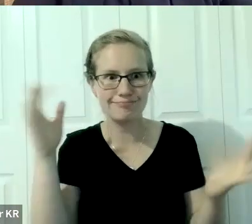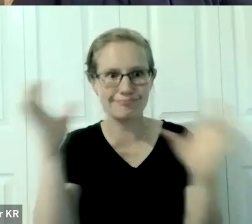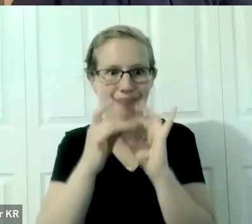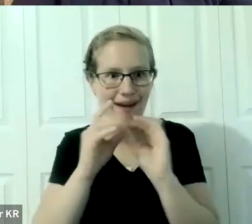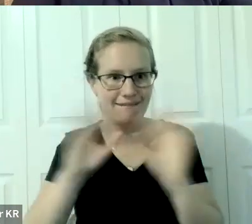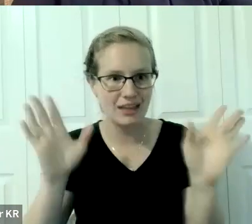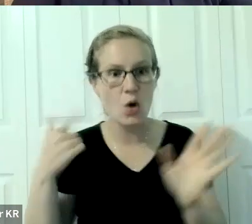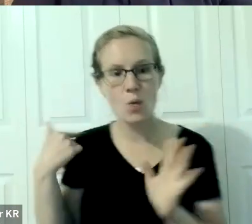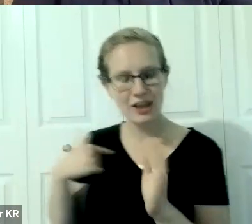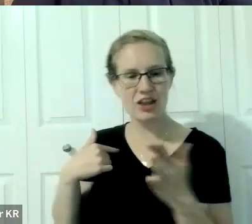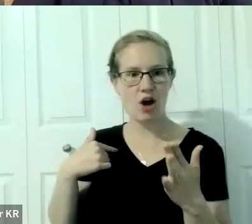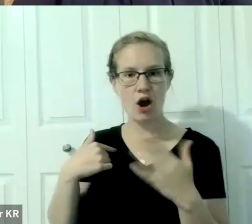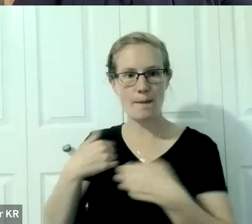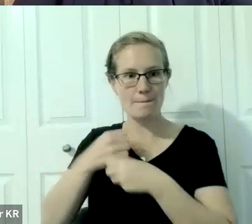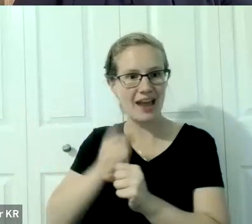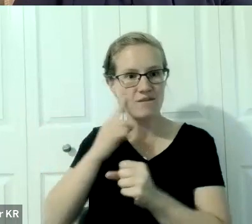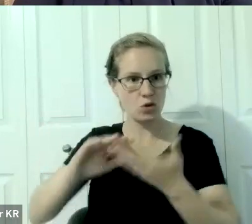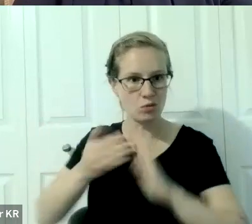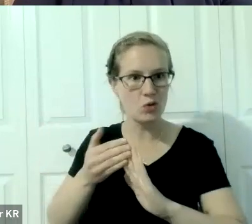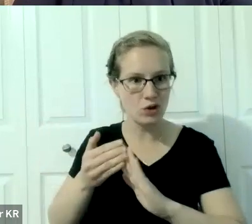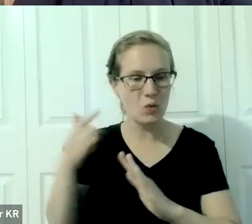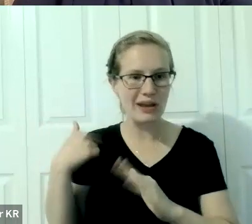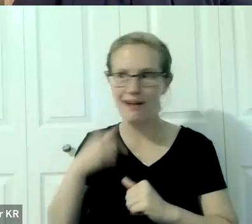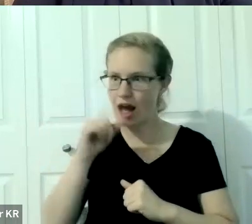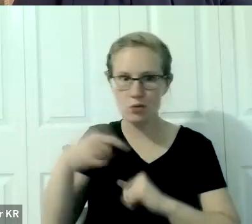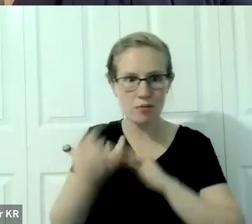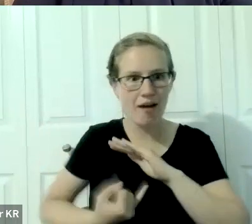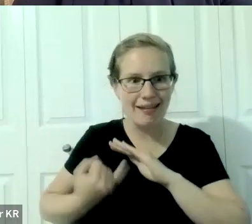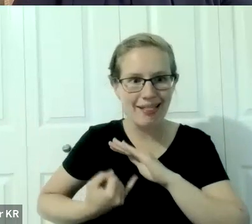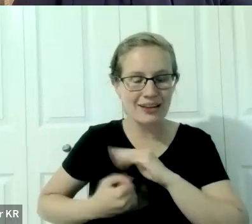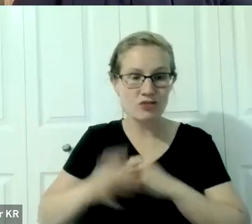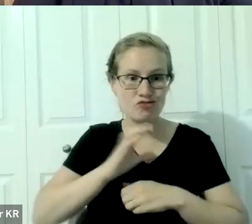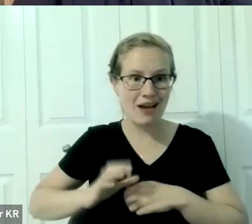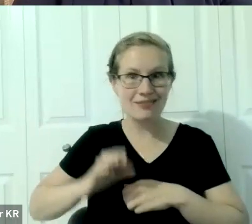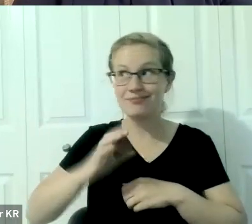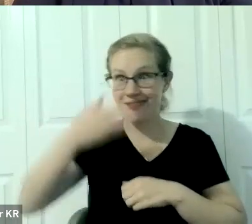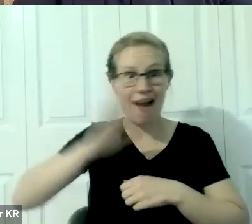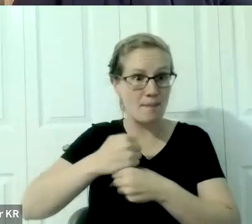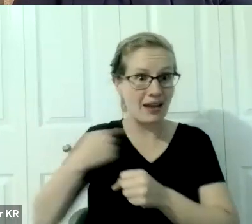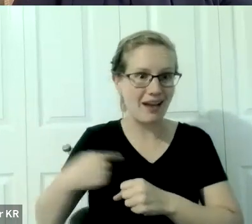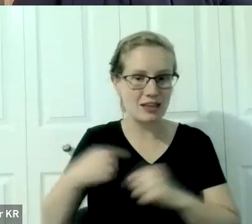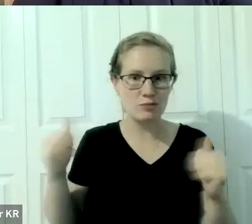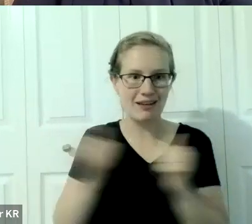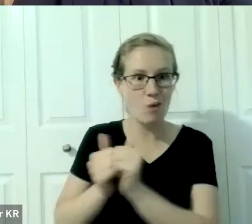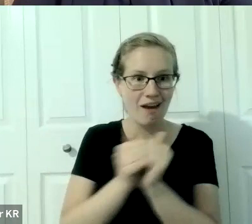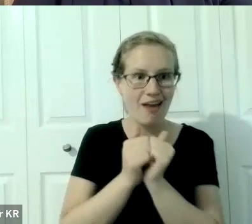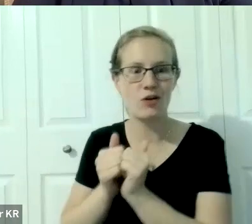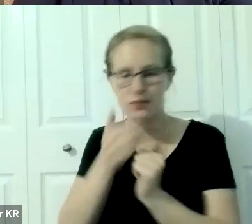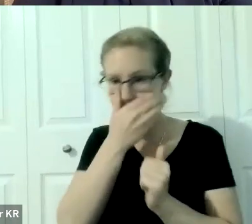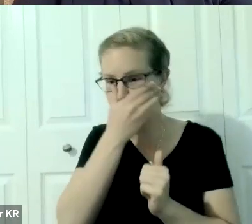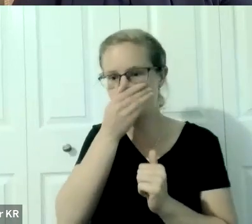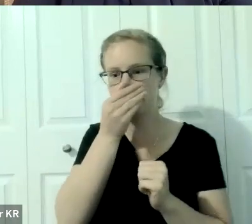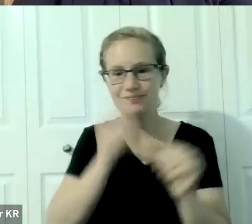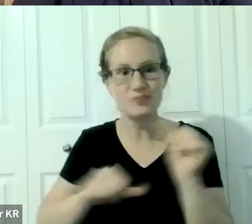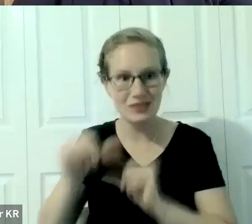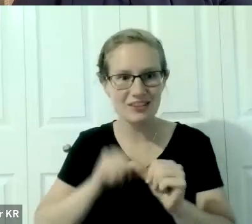And we're built to be in community. We're not built to be isolated. Christ, God made us to be together with each other.